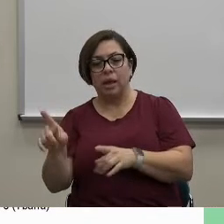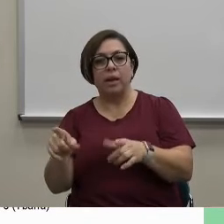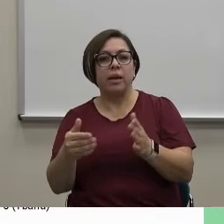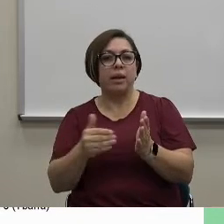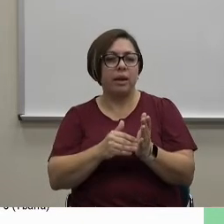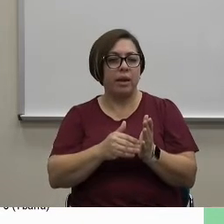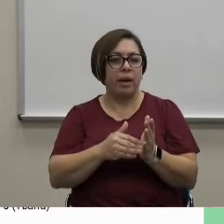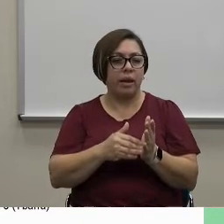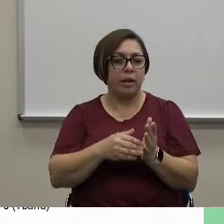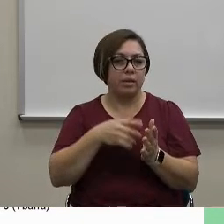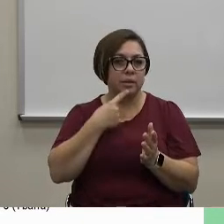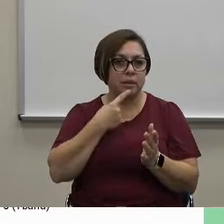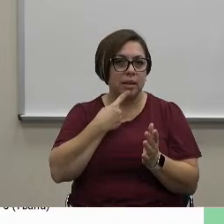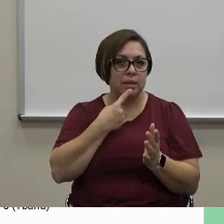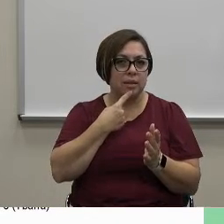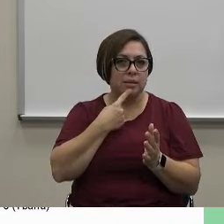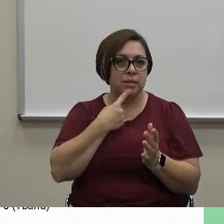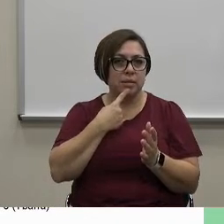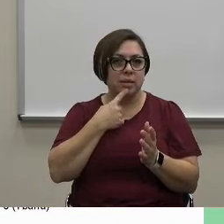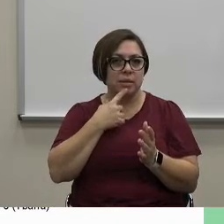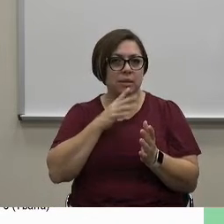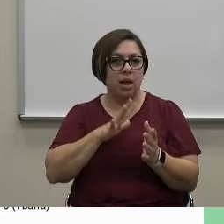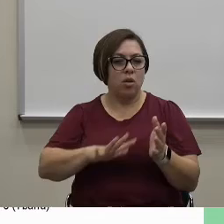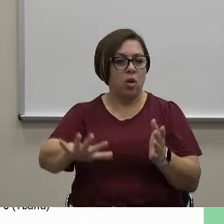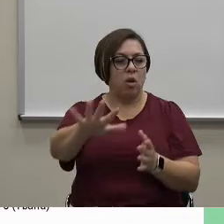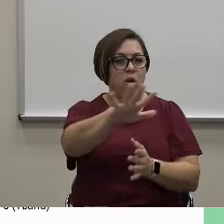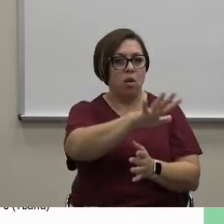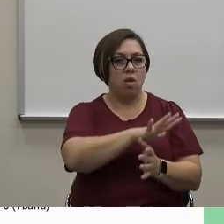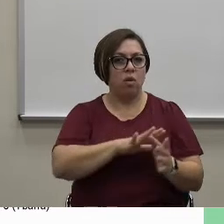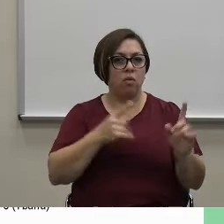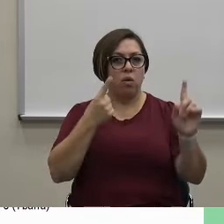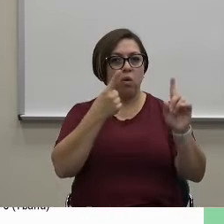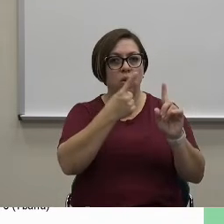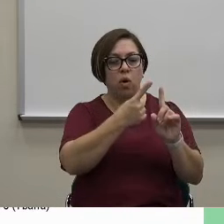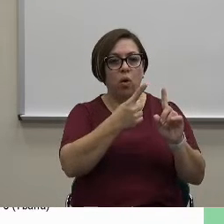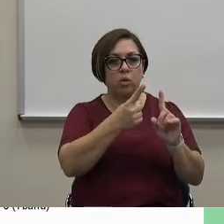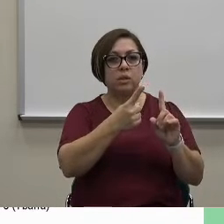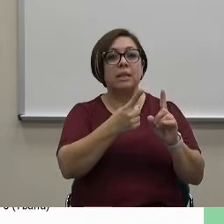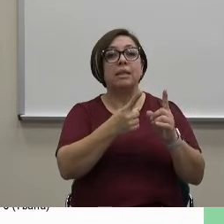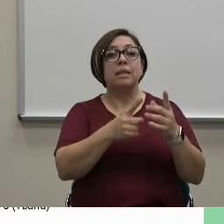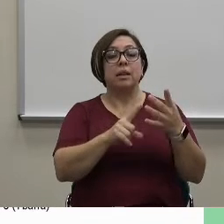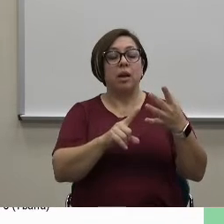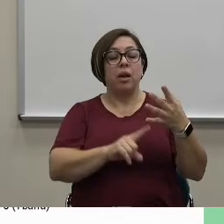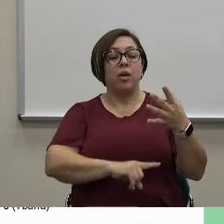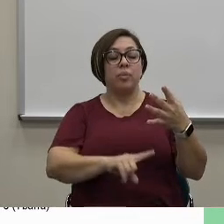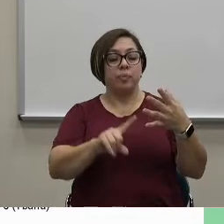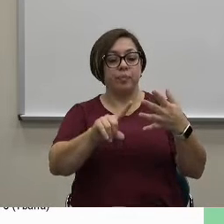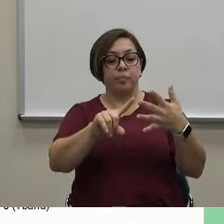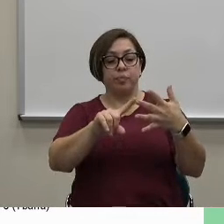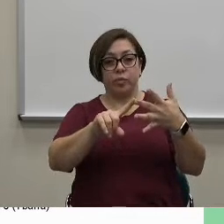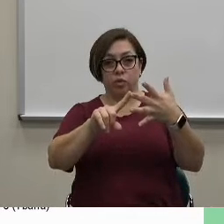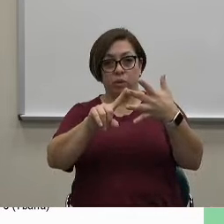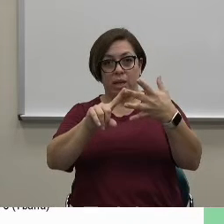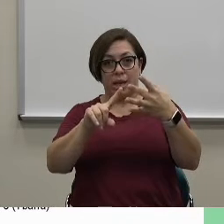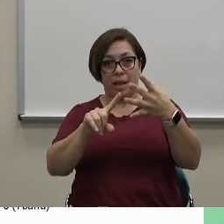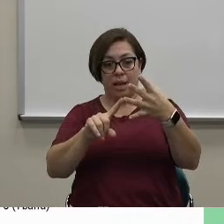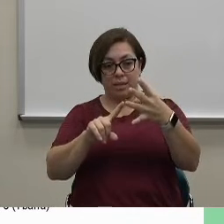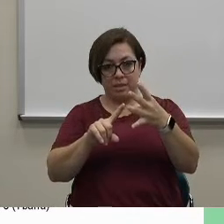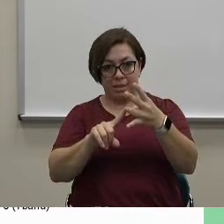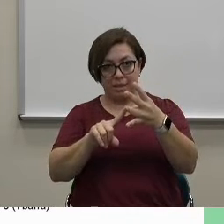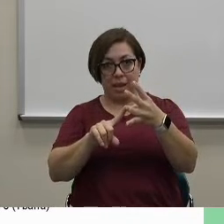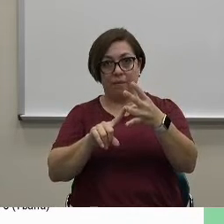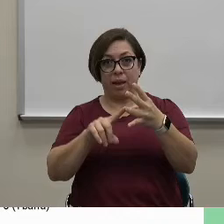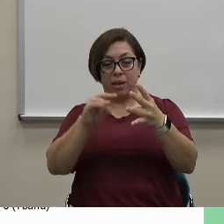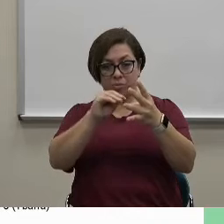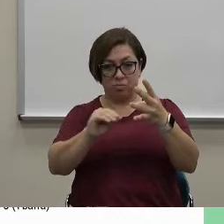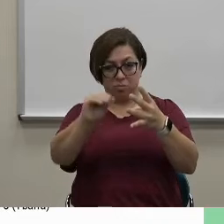the overarching goal here was moving population out of 3 and 7 distributing it back across 4, 5, and 6. And so you